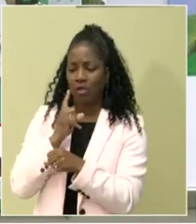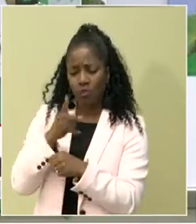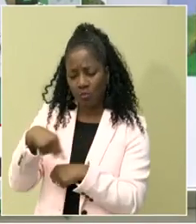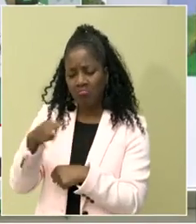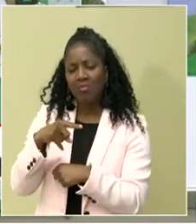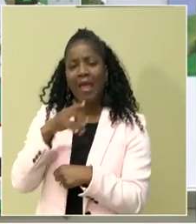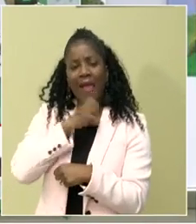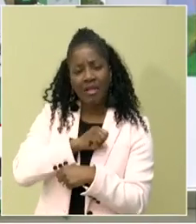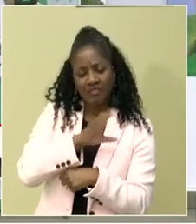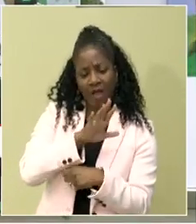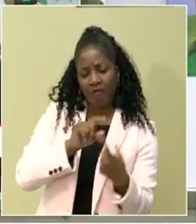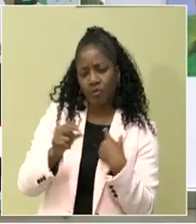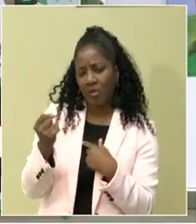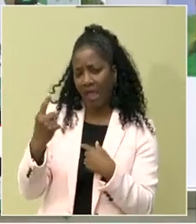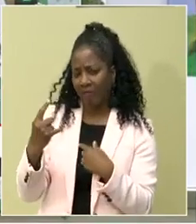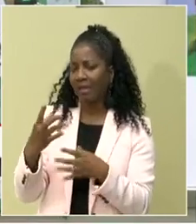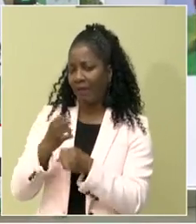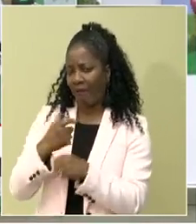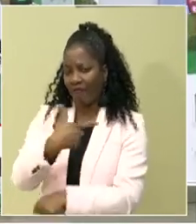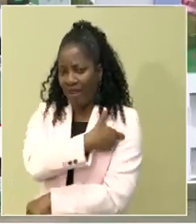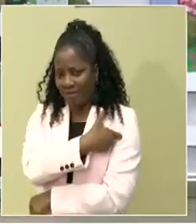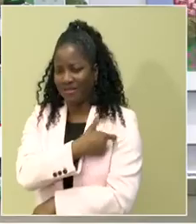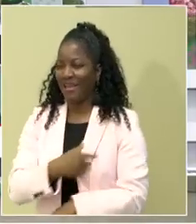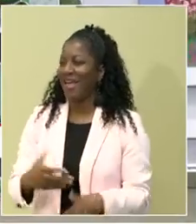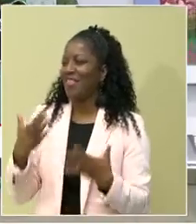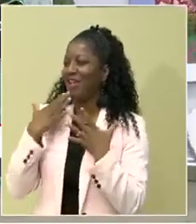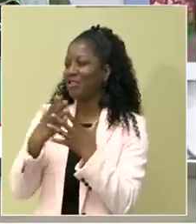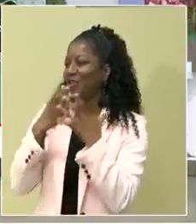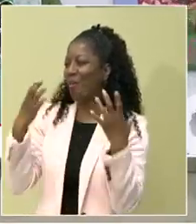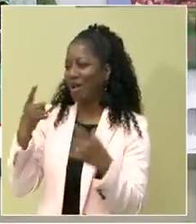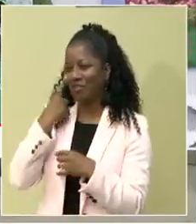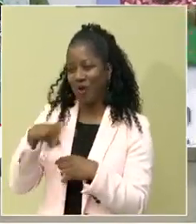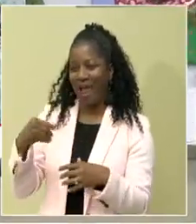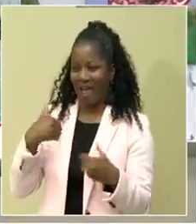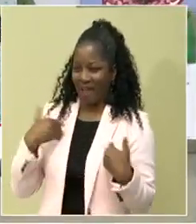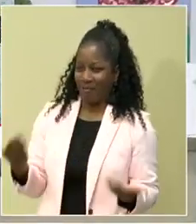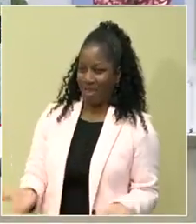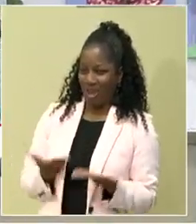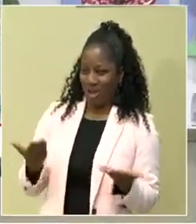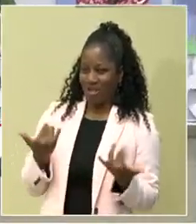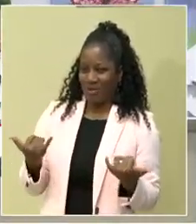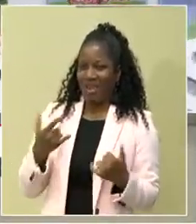them vaccinated is important. So thanks for having me, Bernice Fontenot. Thank you.